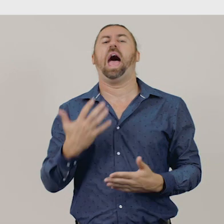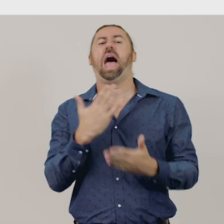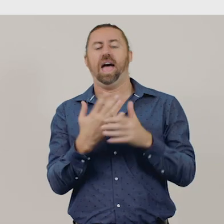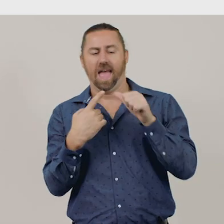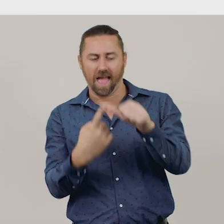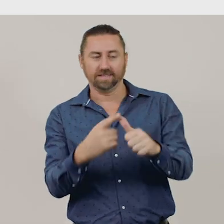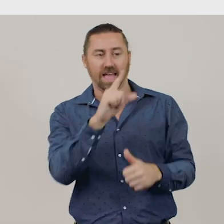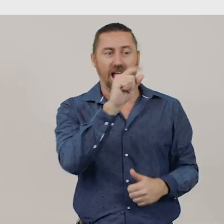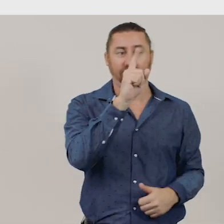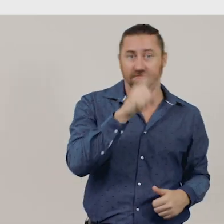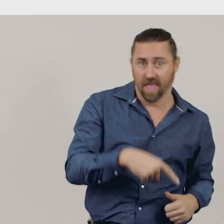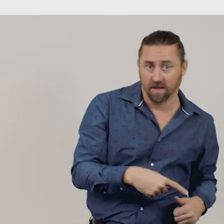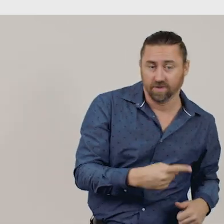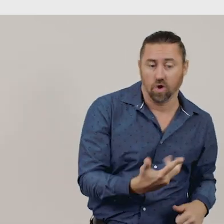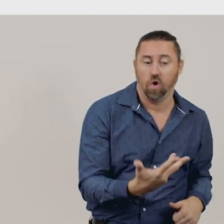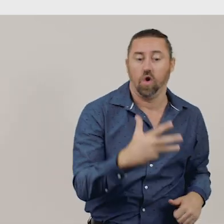final answer of